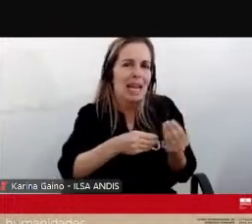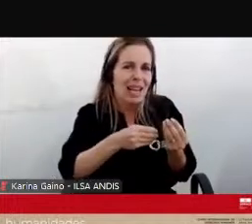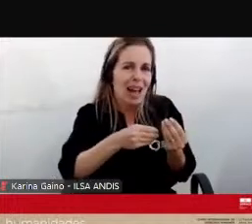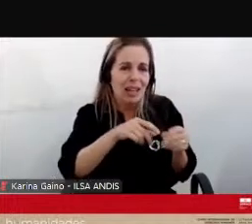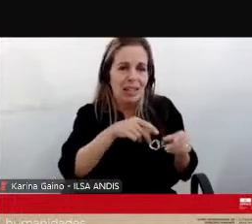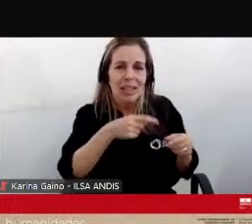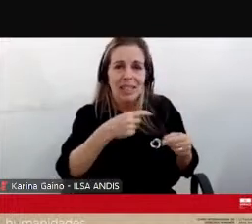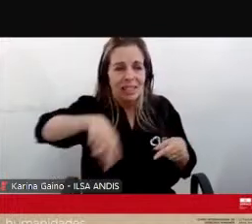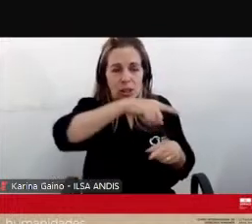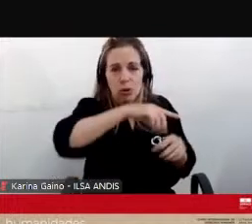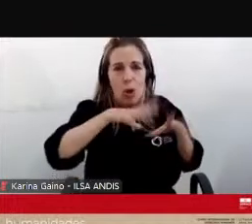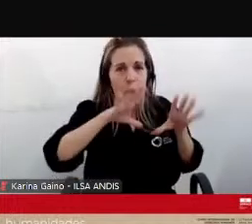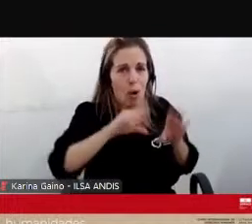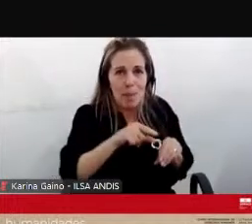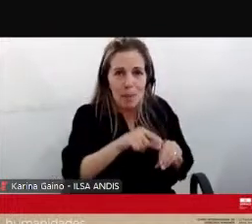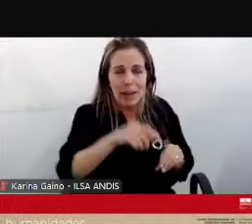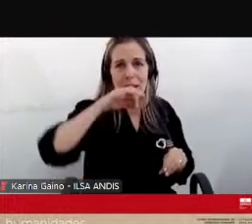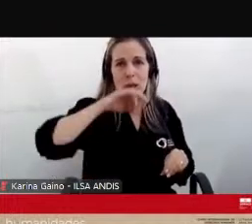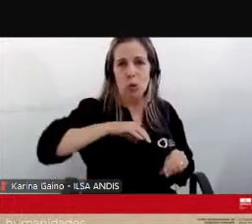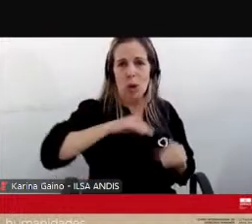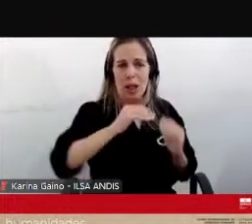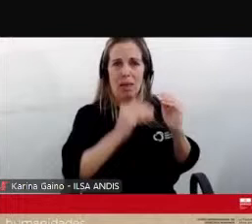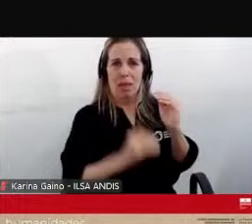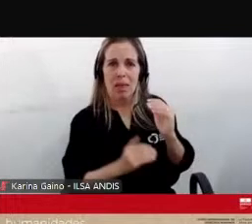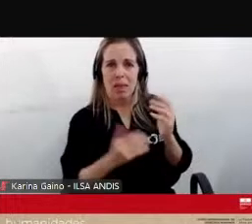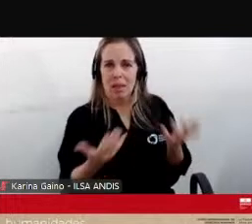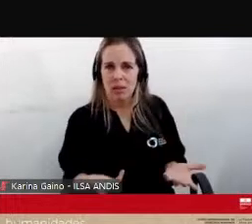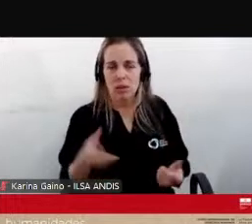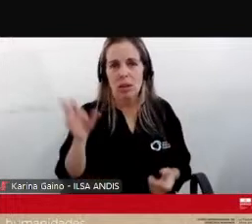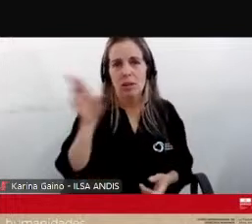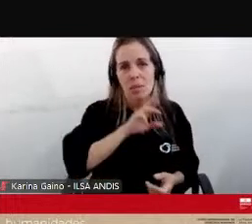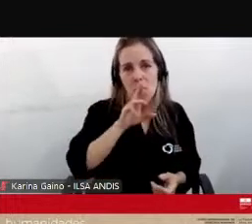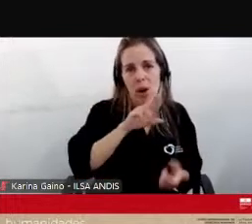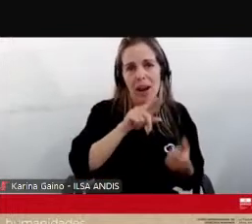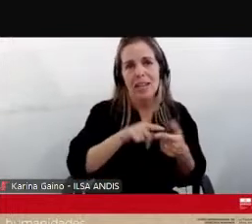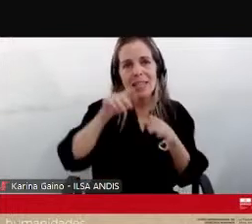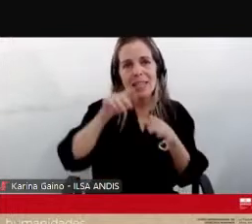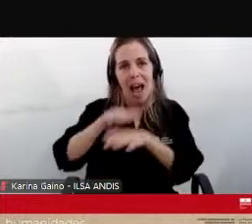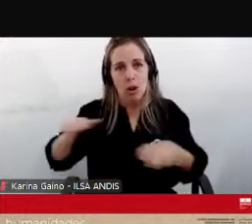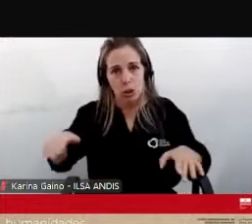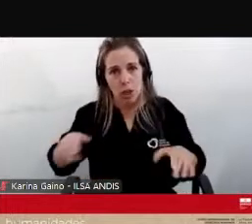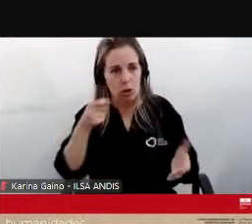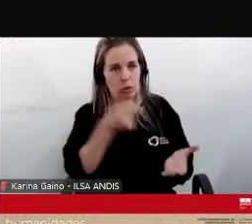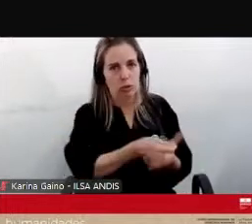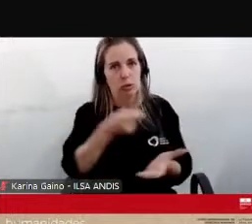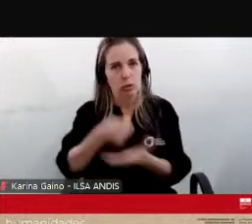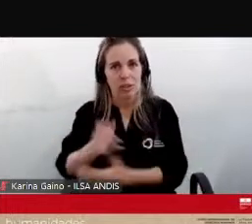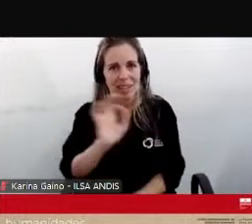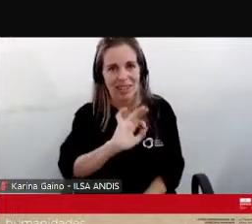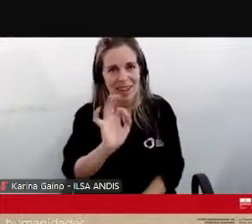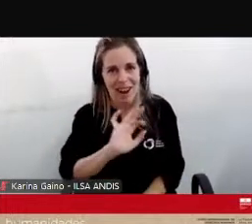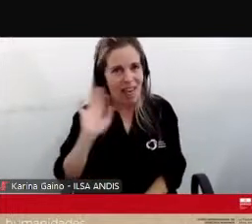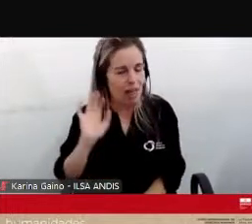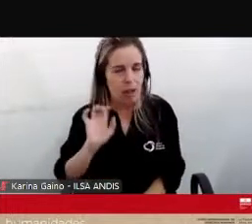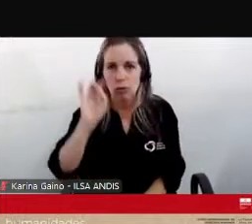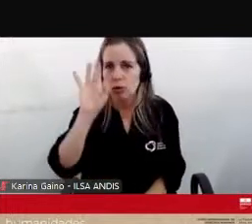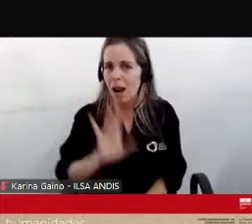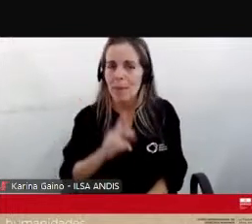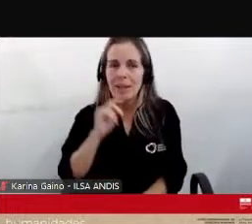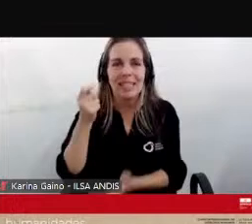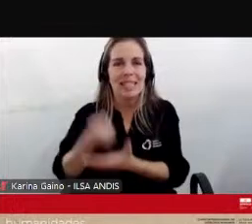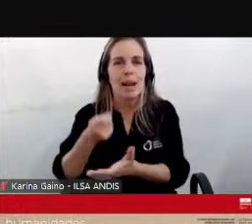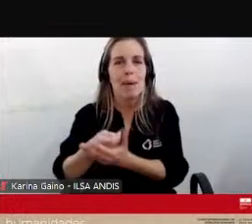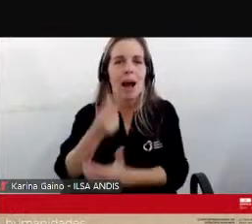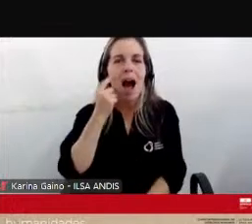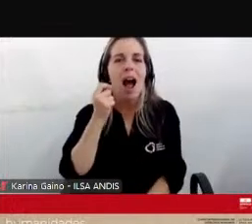aren't provided with their earnings. The only person who's considered an employee, even though they don't have a contract or benefits, is the male head of